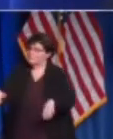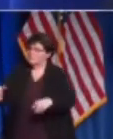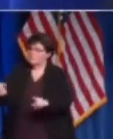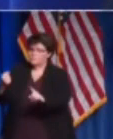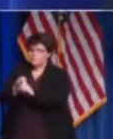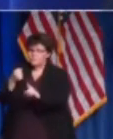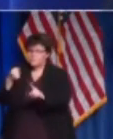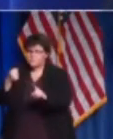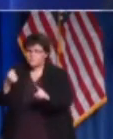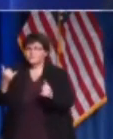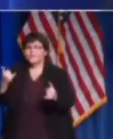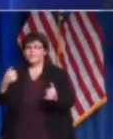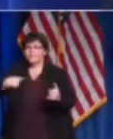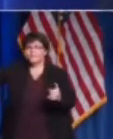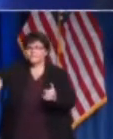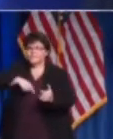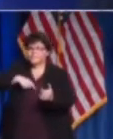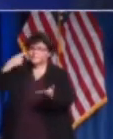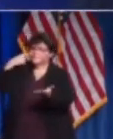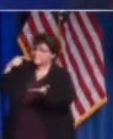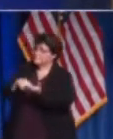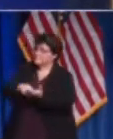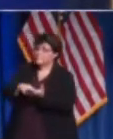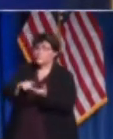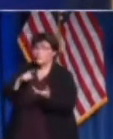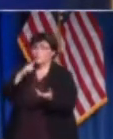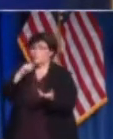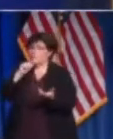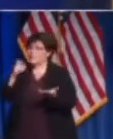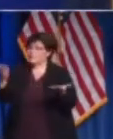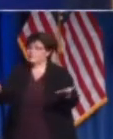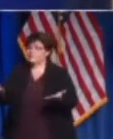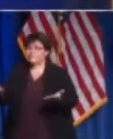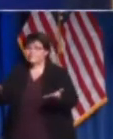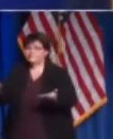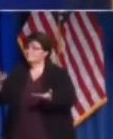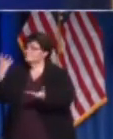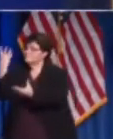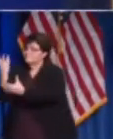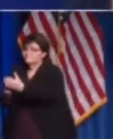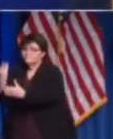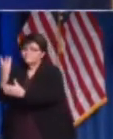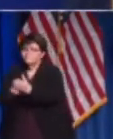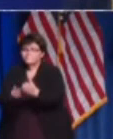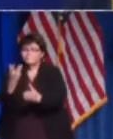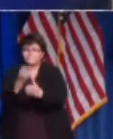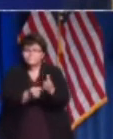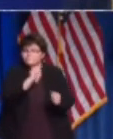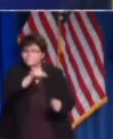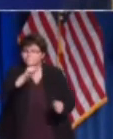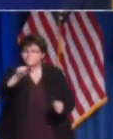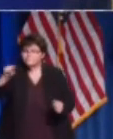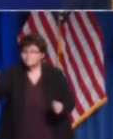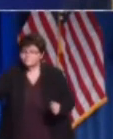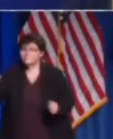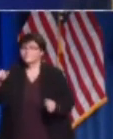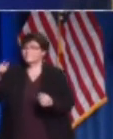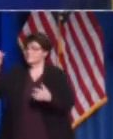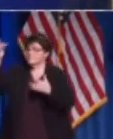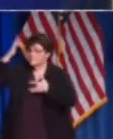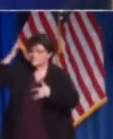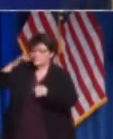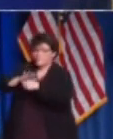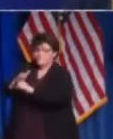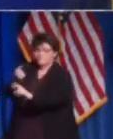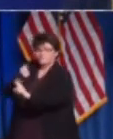people that aren't with us today and that we've lost to this terrible disease. And let me thank the